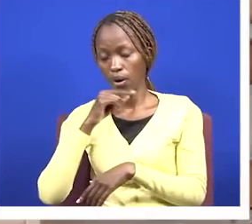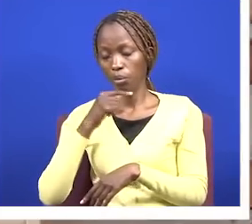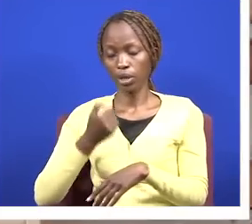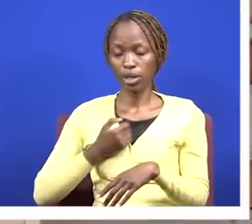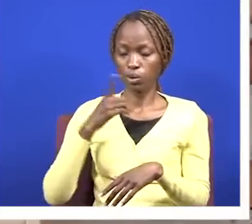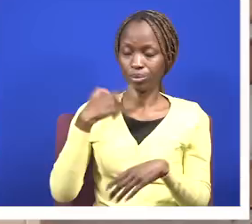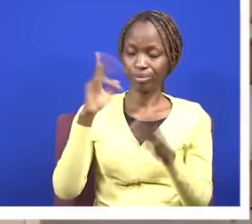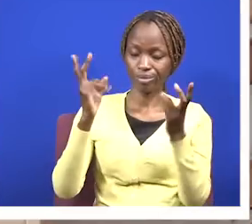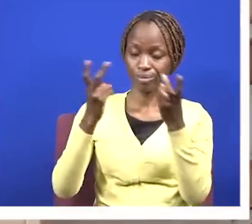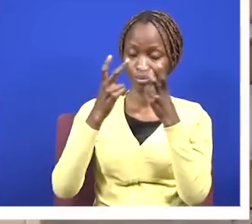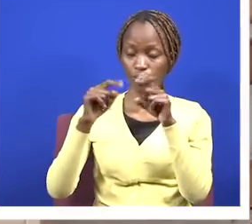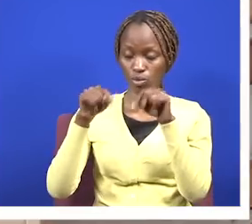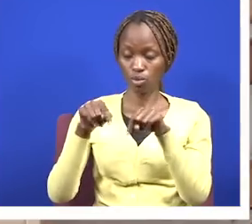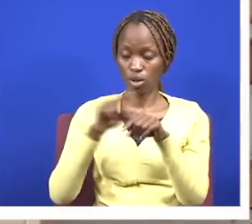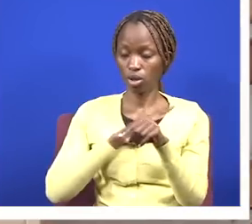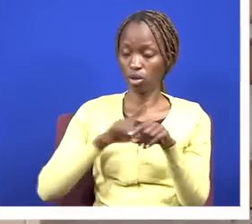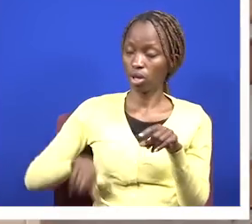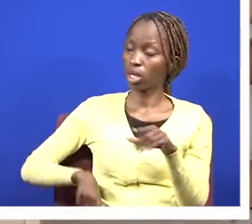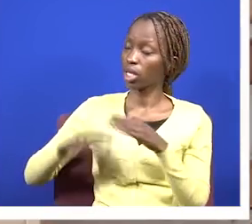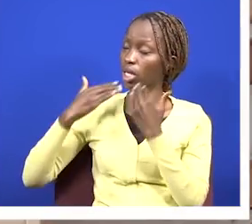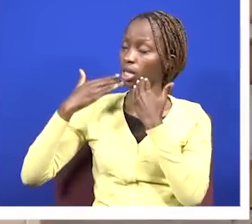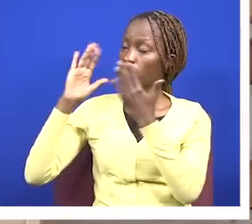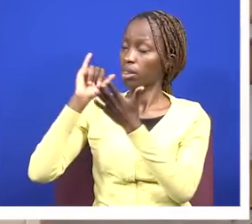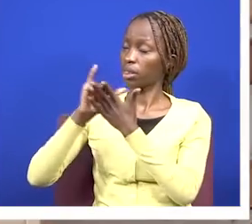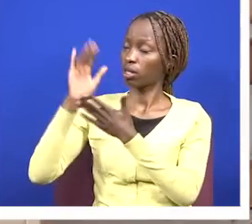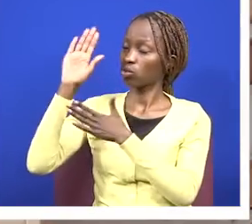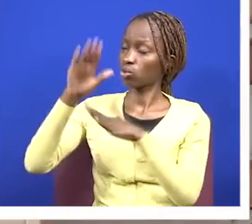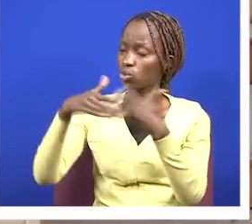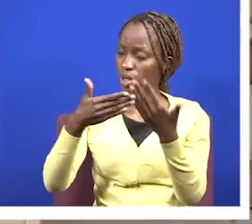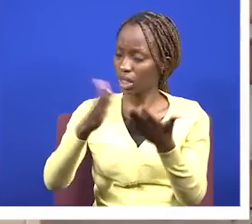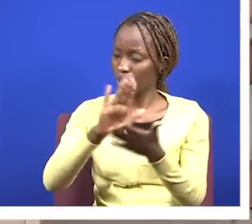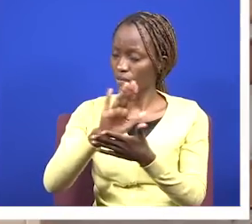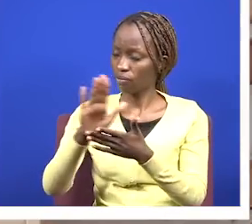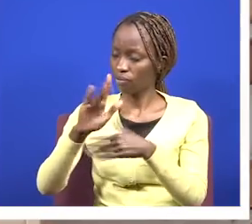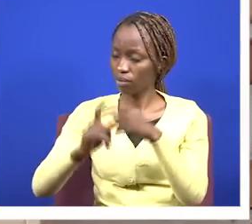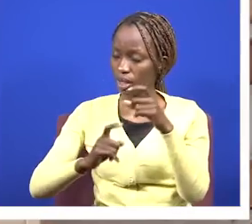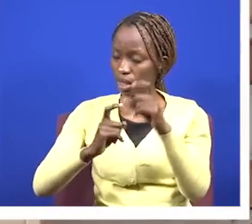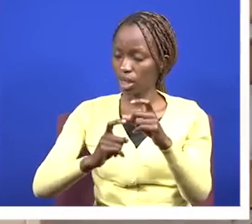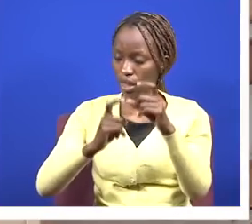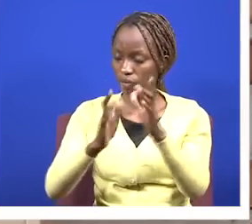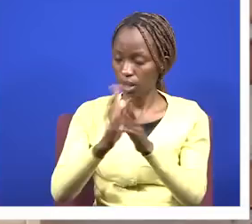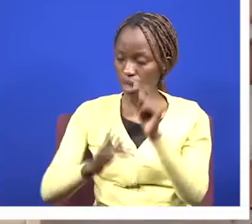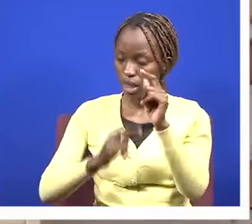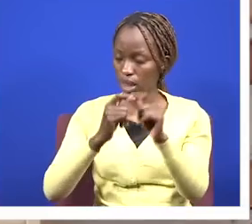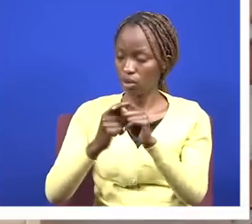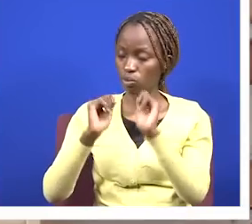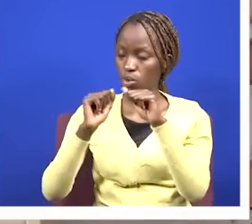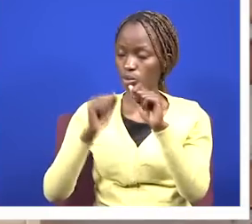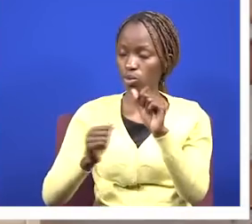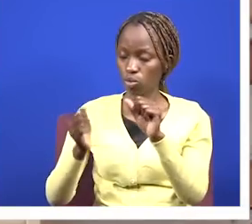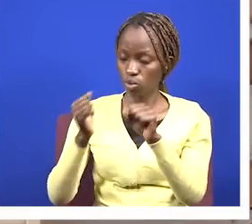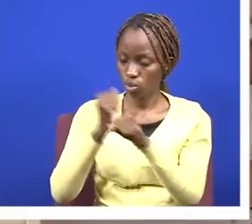works in us and he helps us to want to do what pleases him. And he gives us the power to